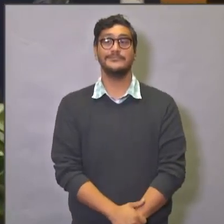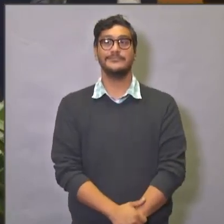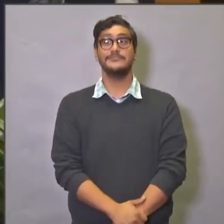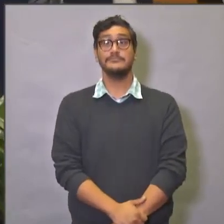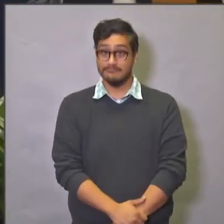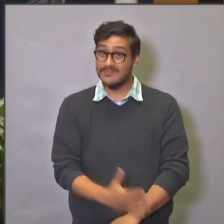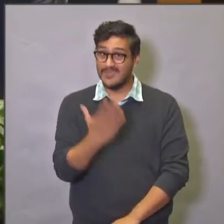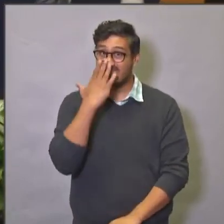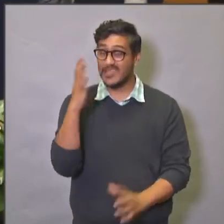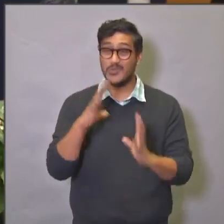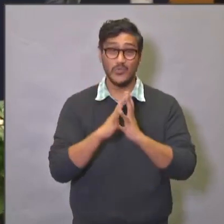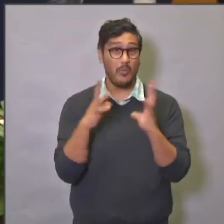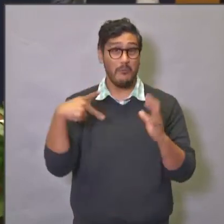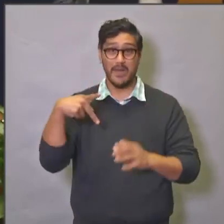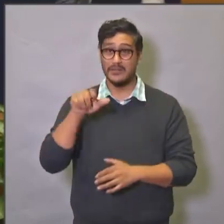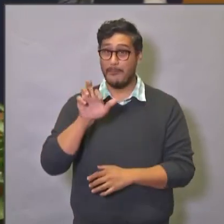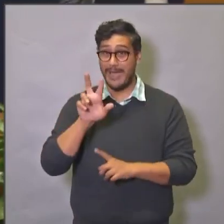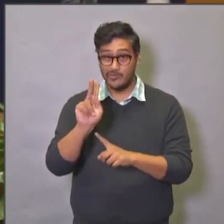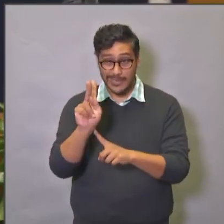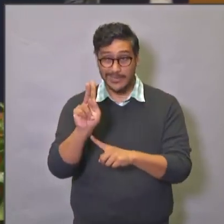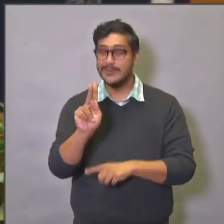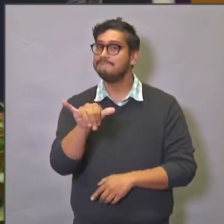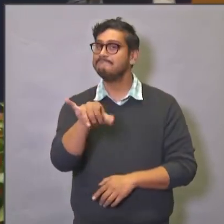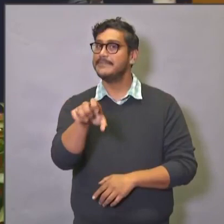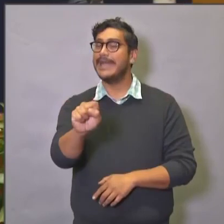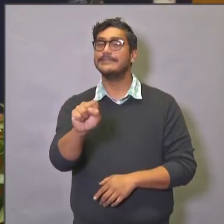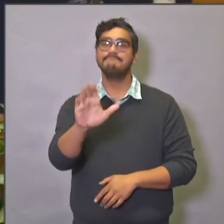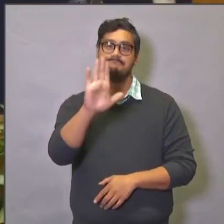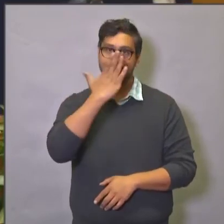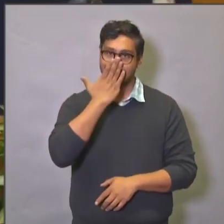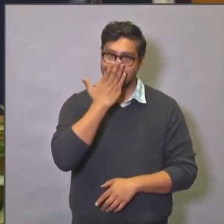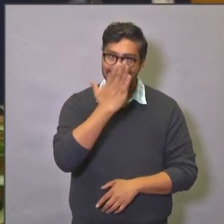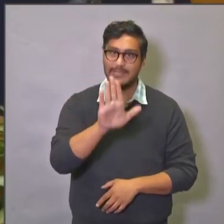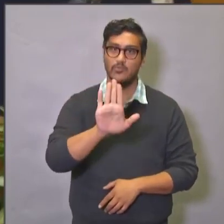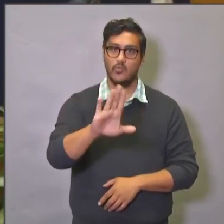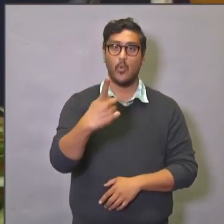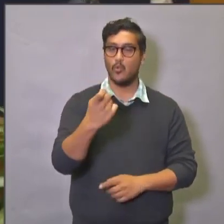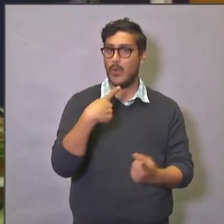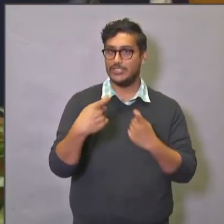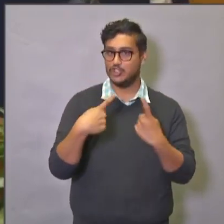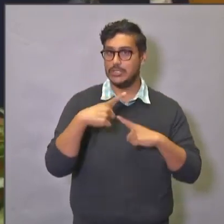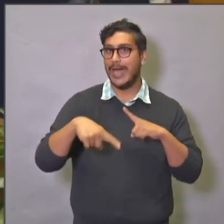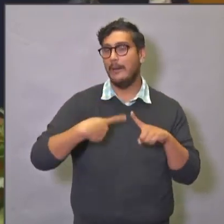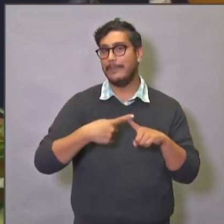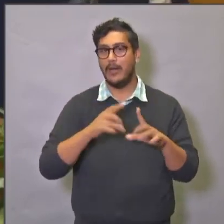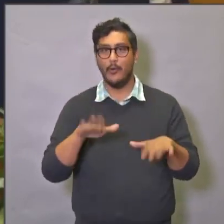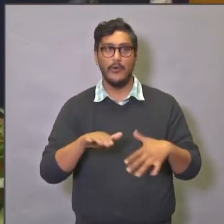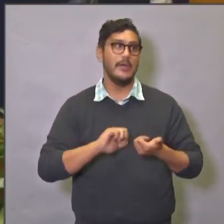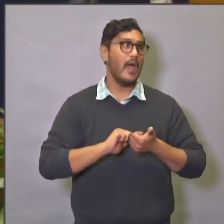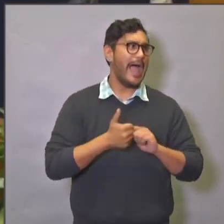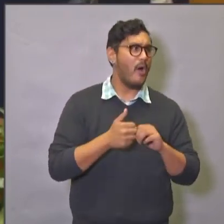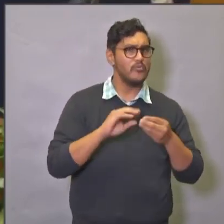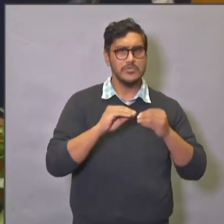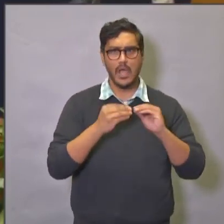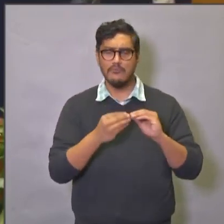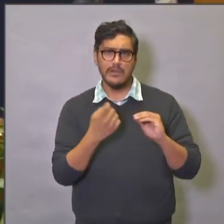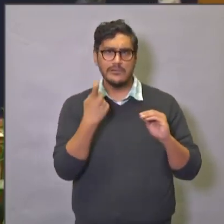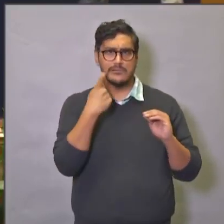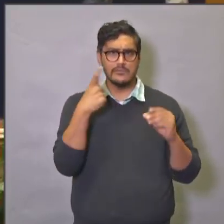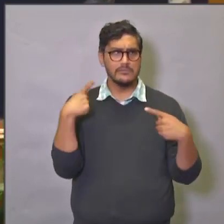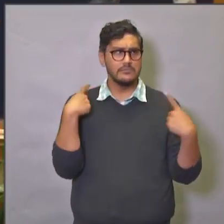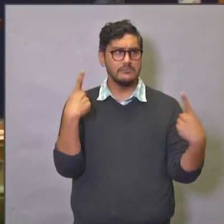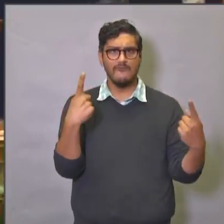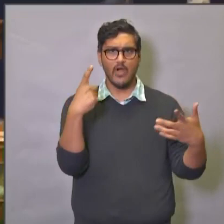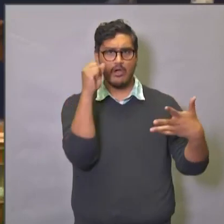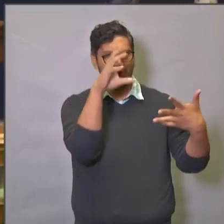Yeah, thanks so much, Patrick. And yeah, I do appreciate the questions about, how do the numbers that we've